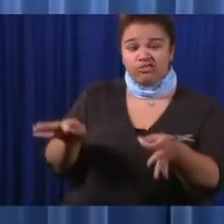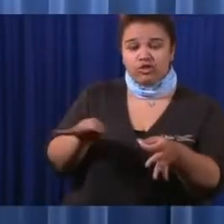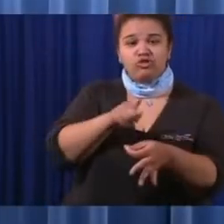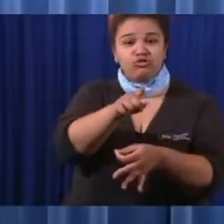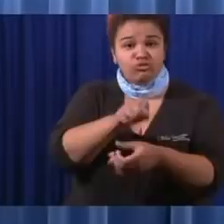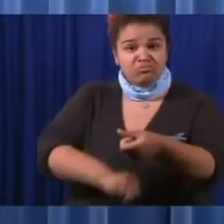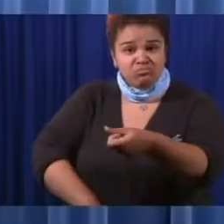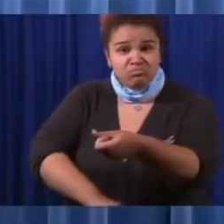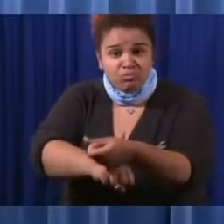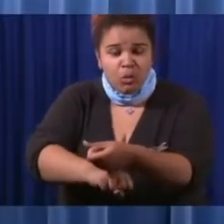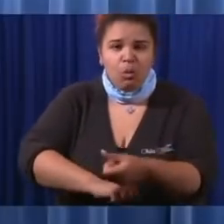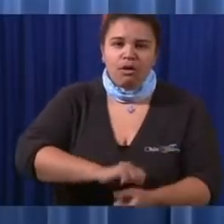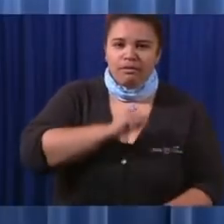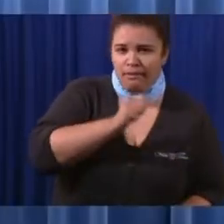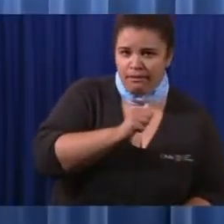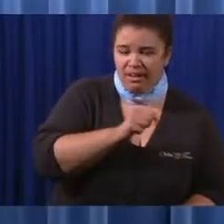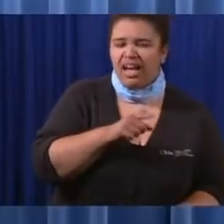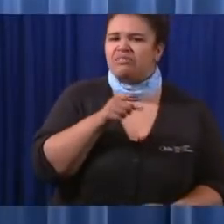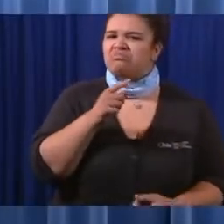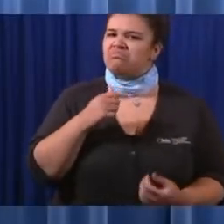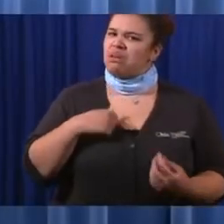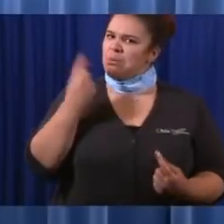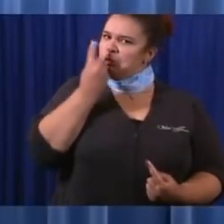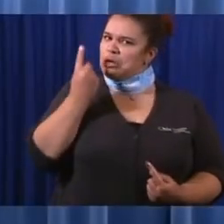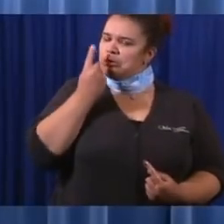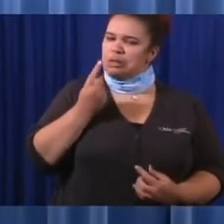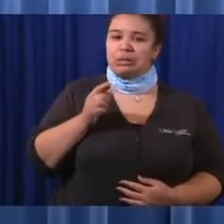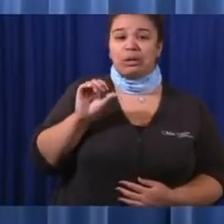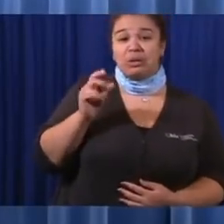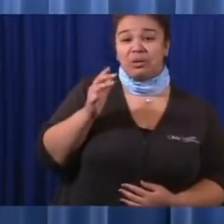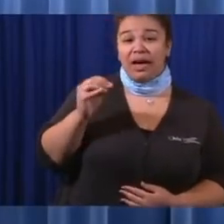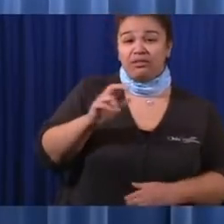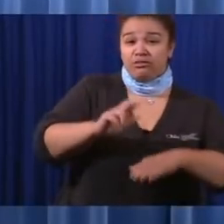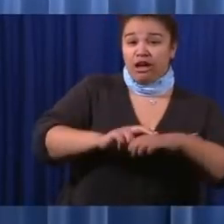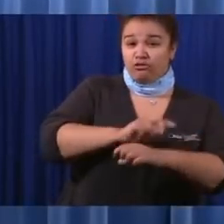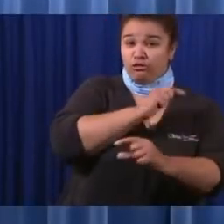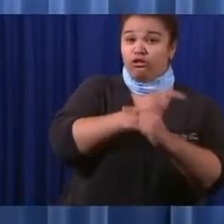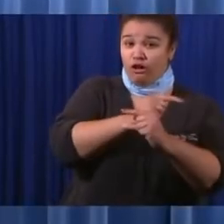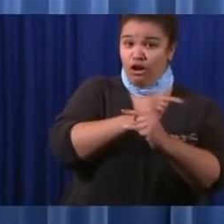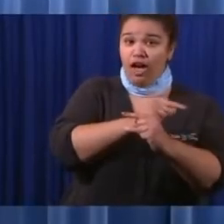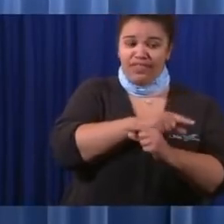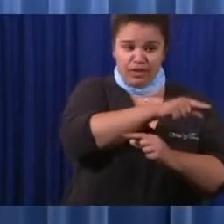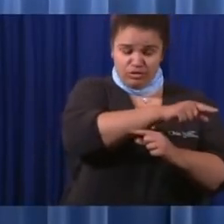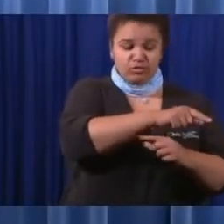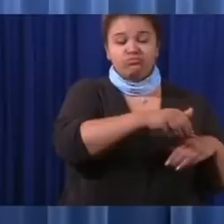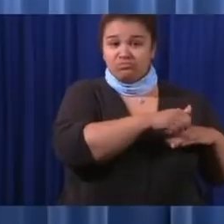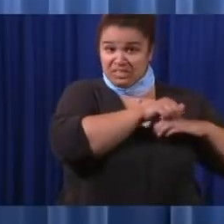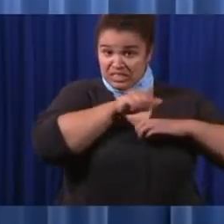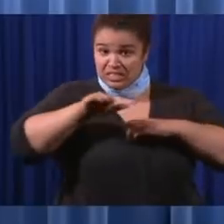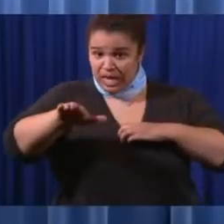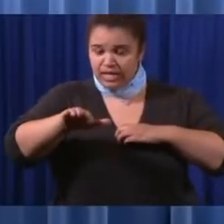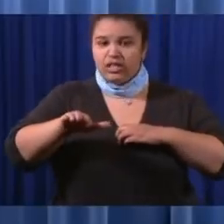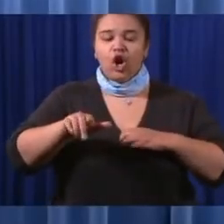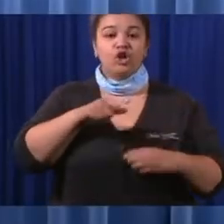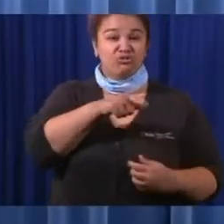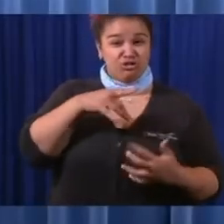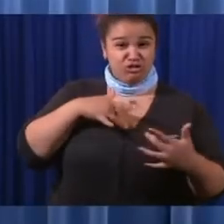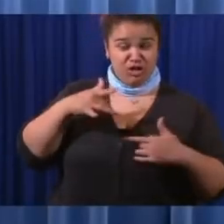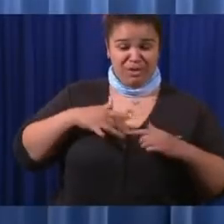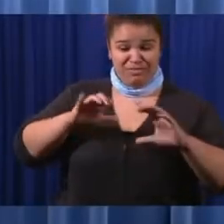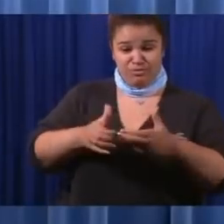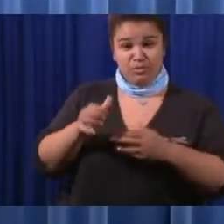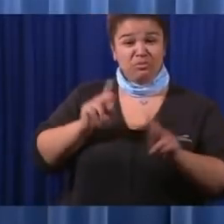worry about the Ohio Guardsmen and women who have been sent to D.C. To be under his command?